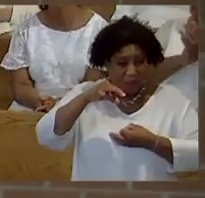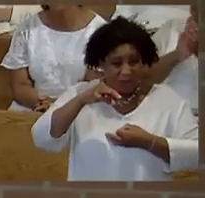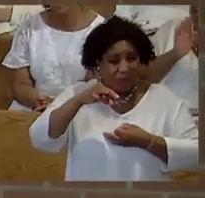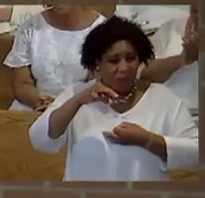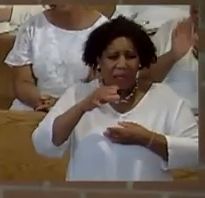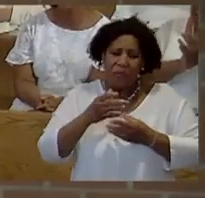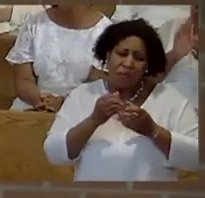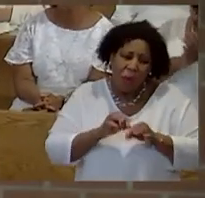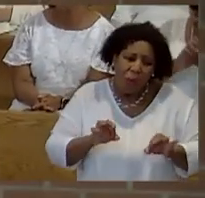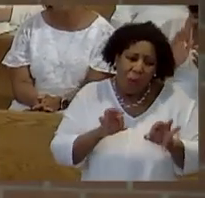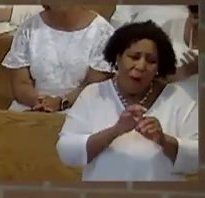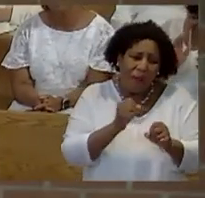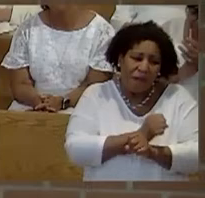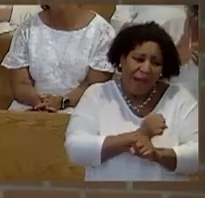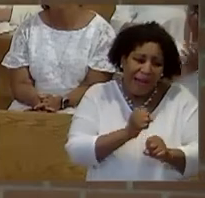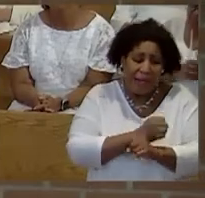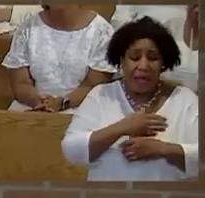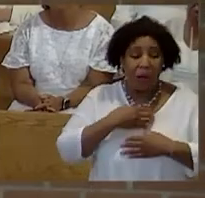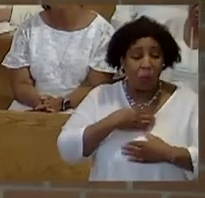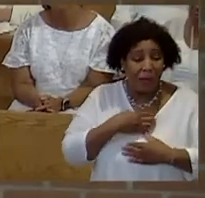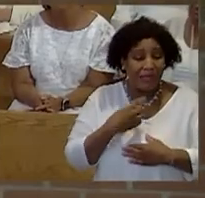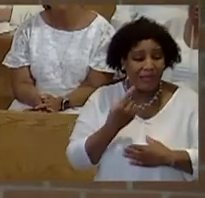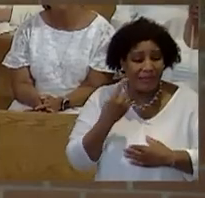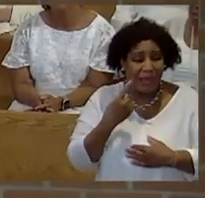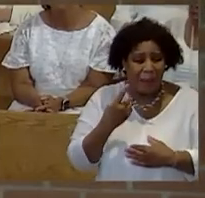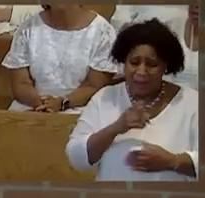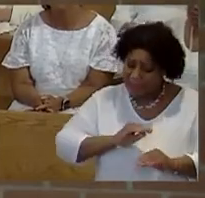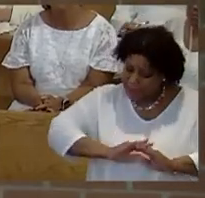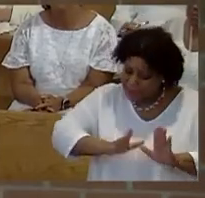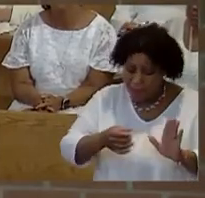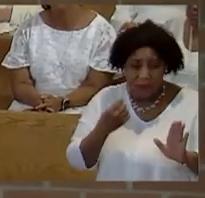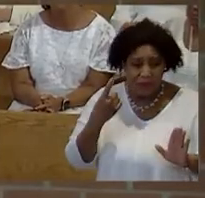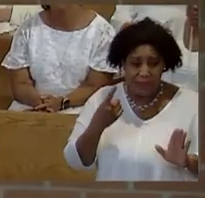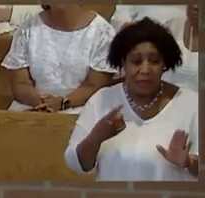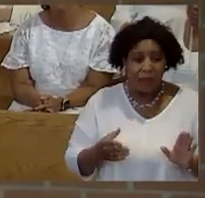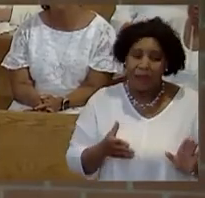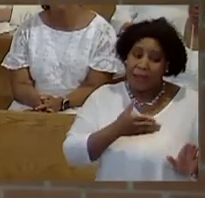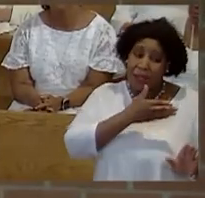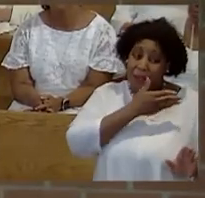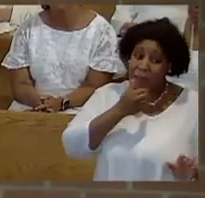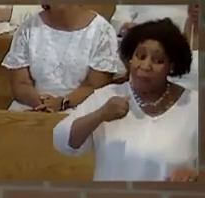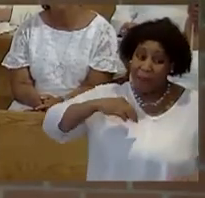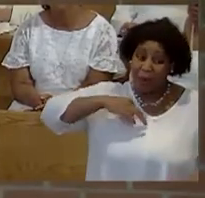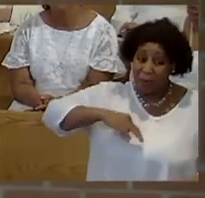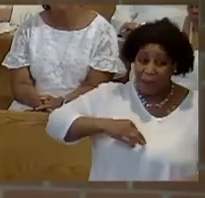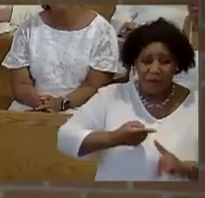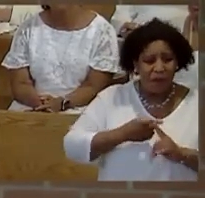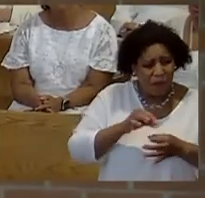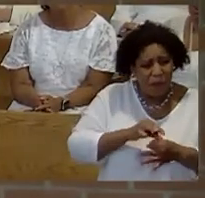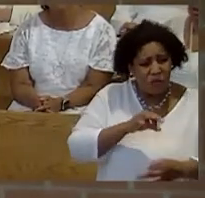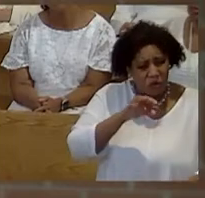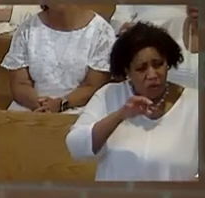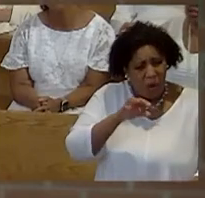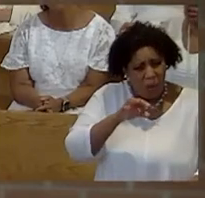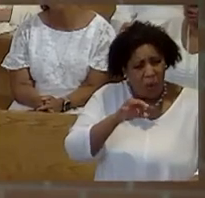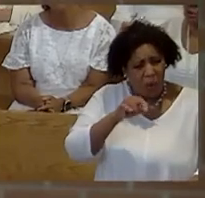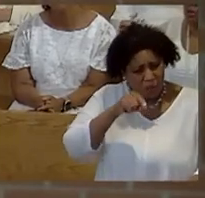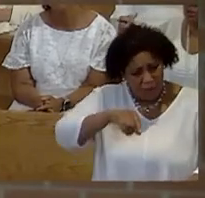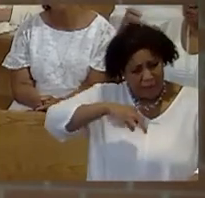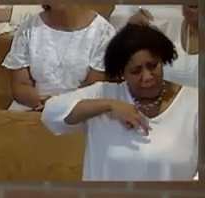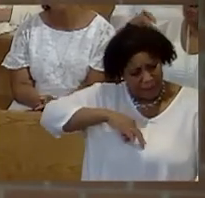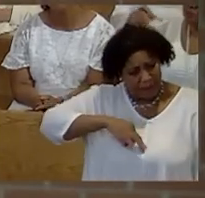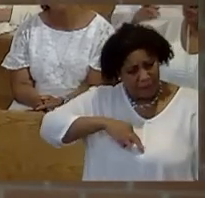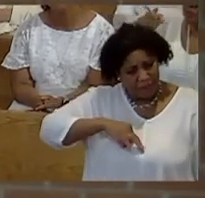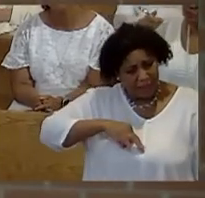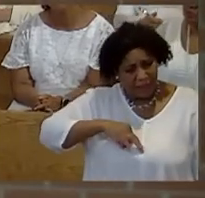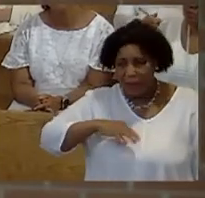fighting for. I wish I had somebody in the room to understand. You need better benefits for the soul. You need some benefit that